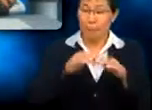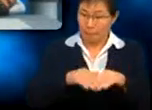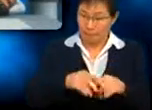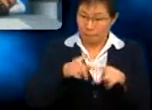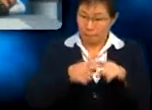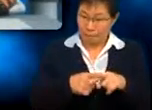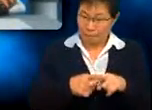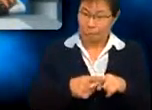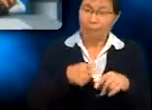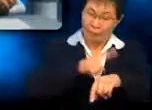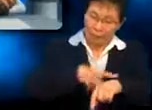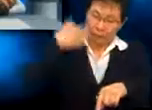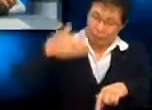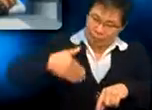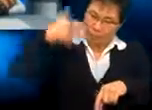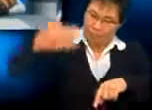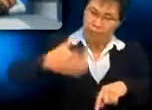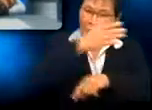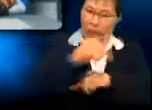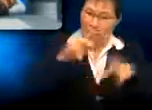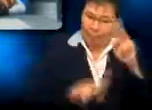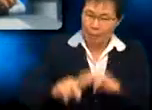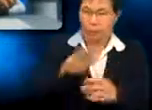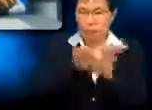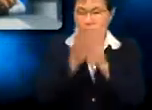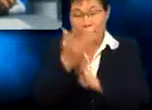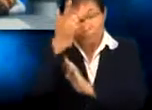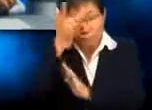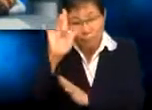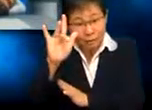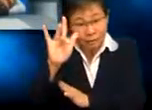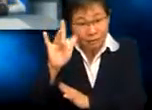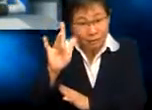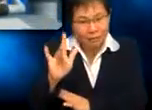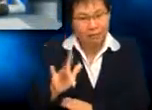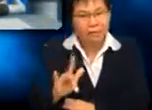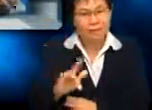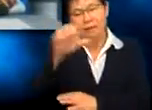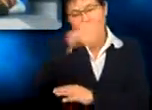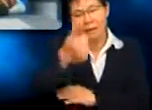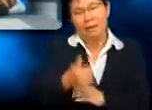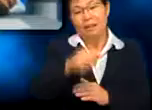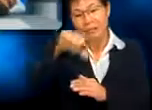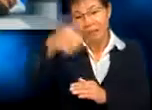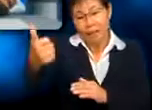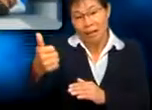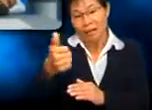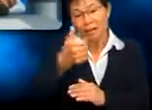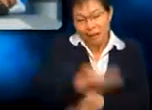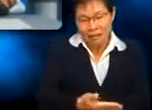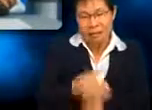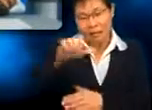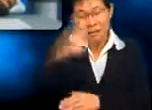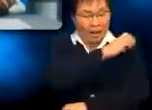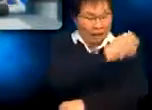However, as time went on and people became smarter, other sources of energy were